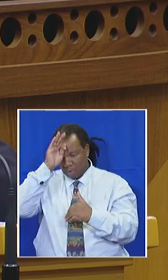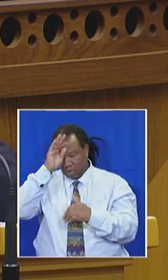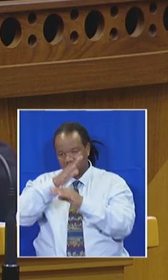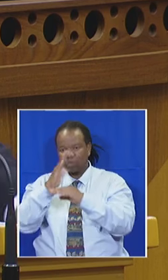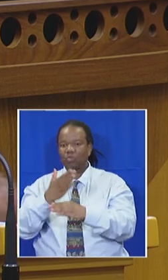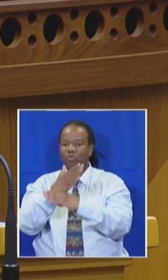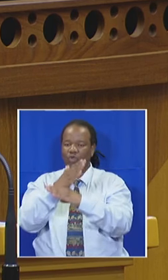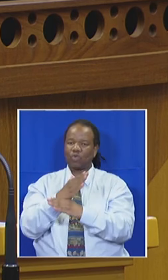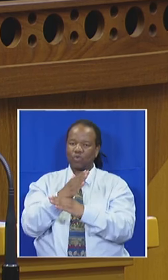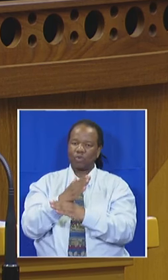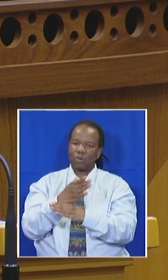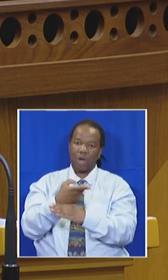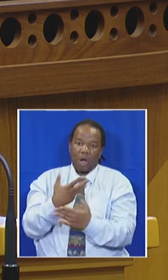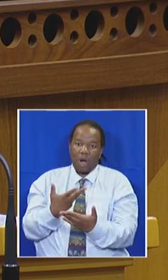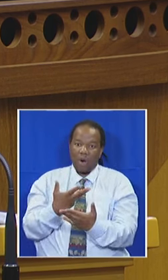people.